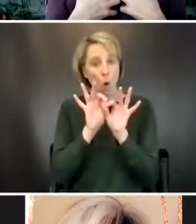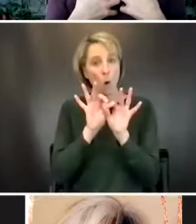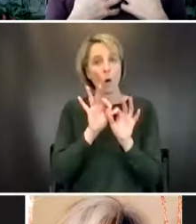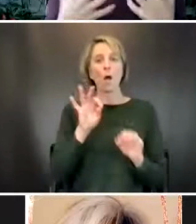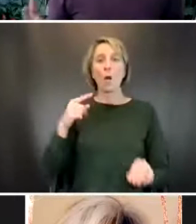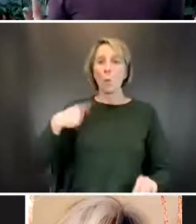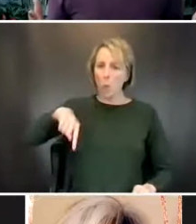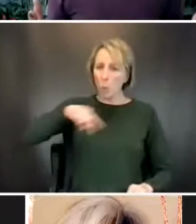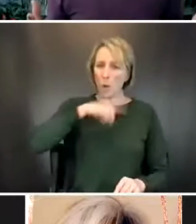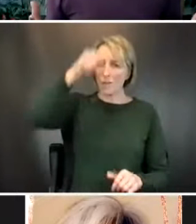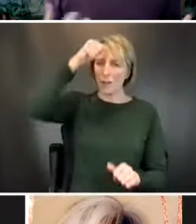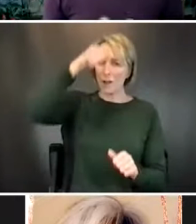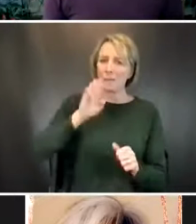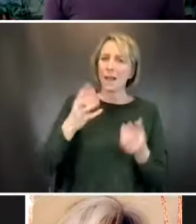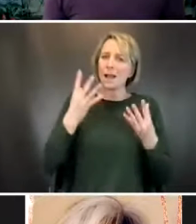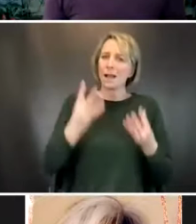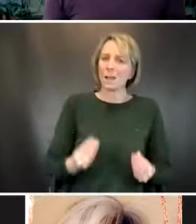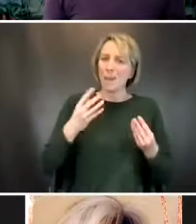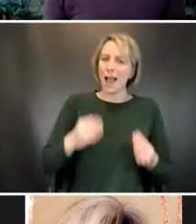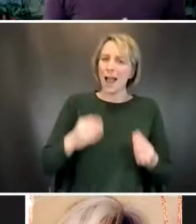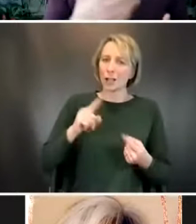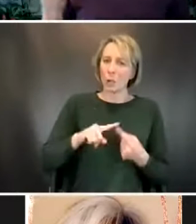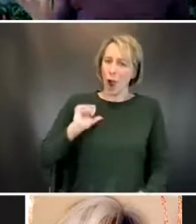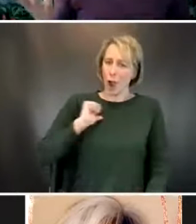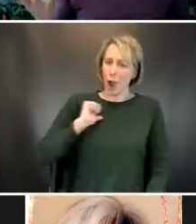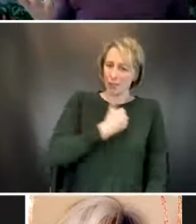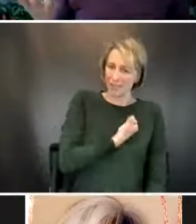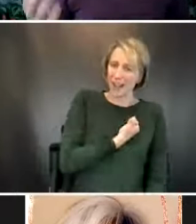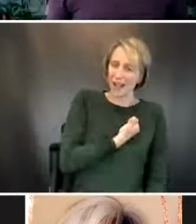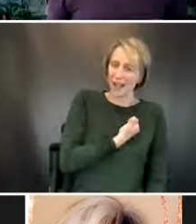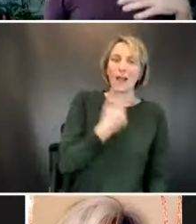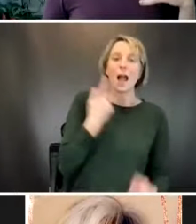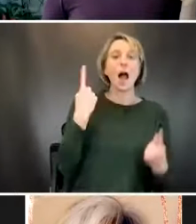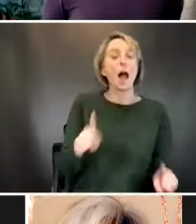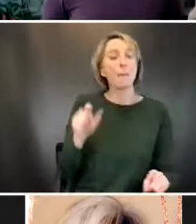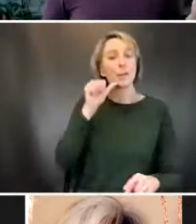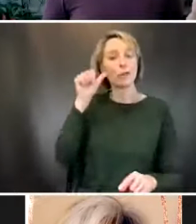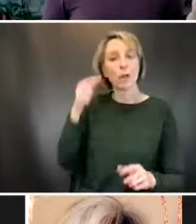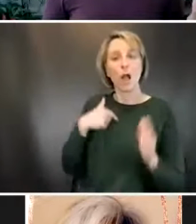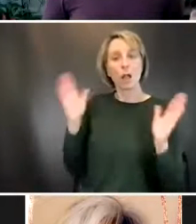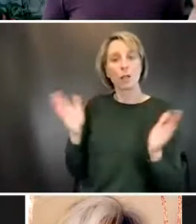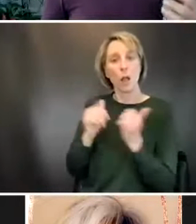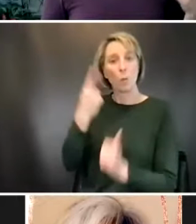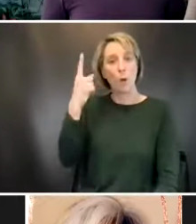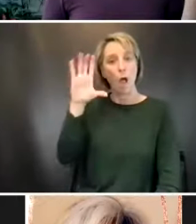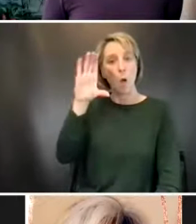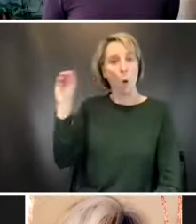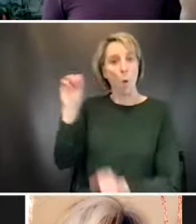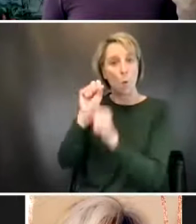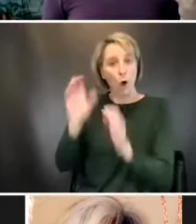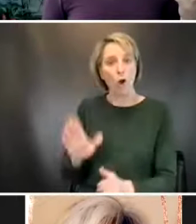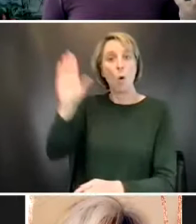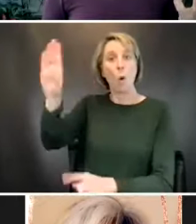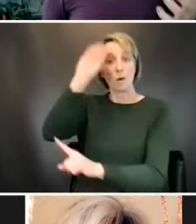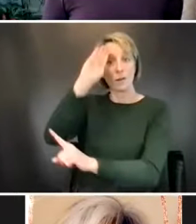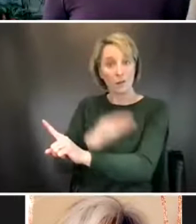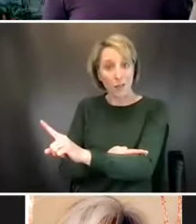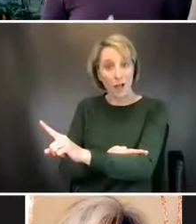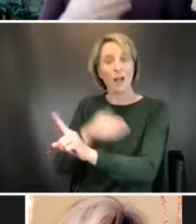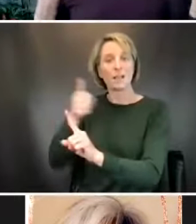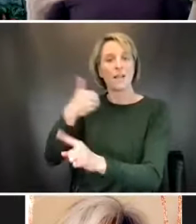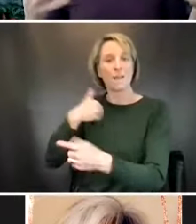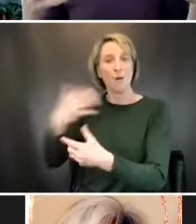ourselves. I was talking to a coworker yesterday, and her son is autistic. They had this snow day. He understood that,